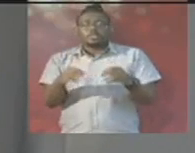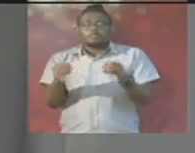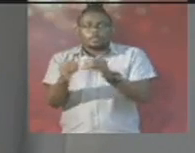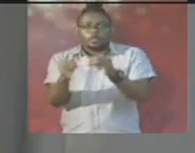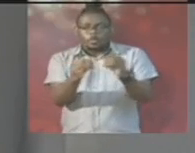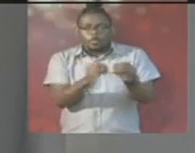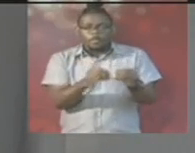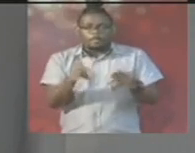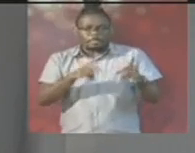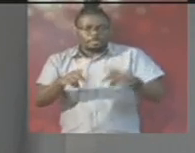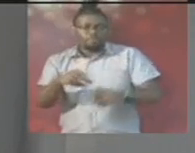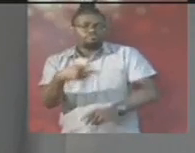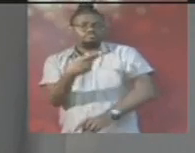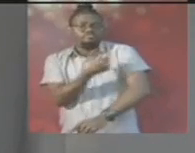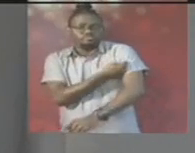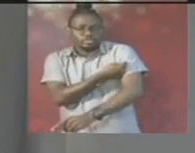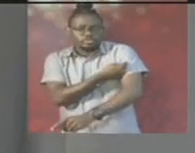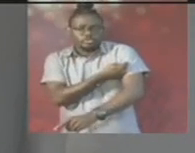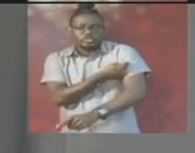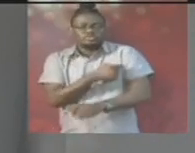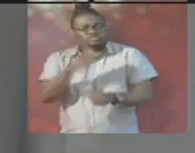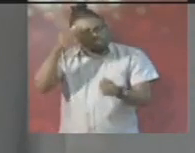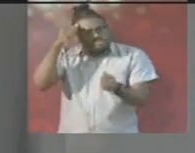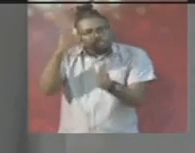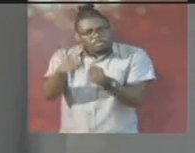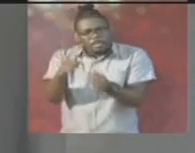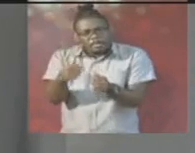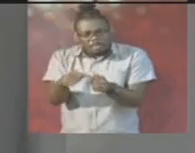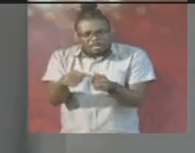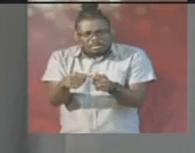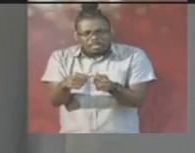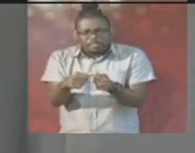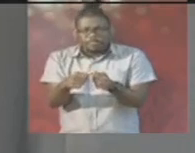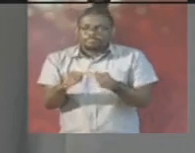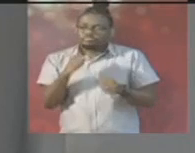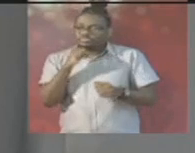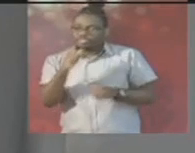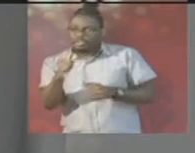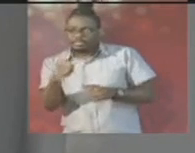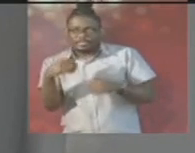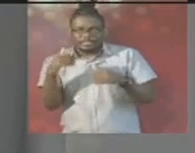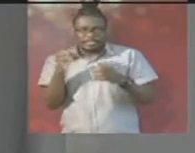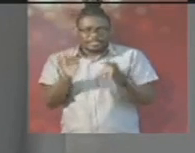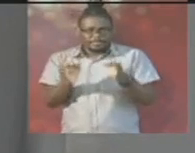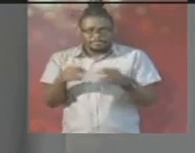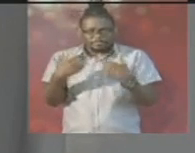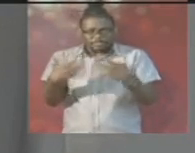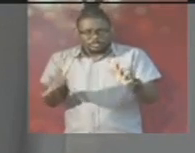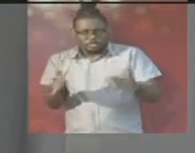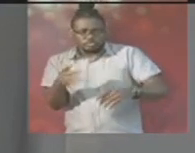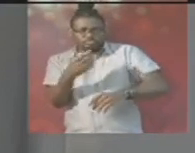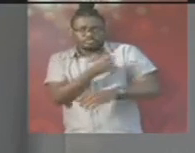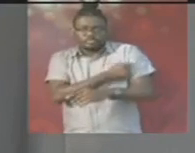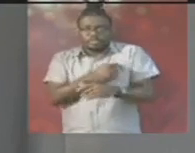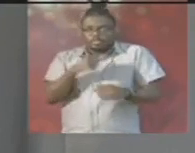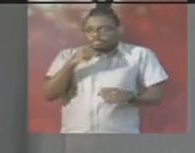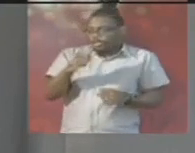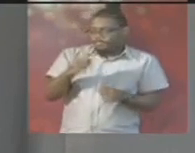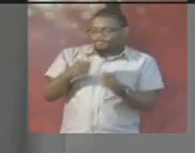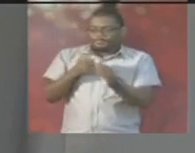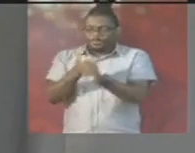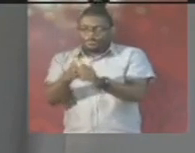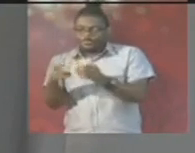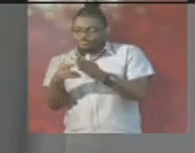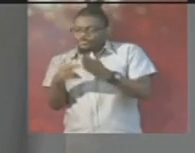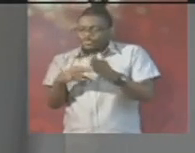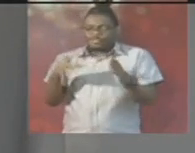remember that we don't drop the public health measures that are put in place to stop and slow the spread